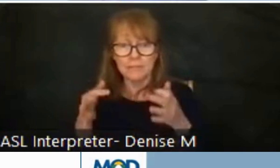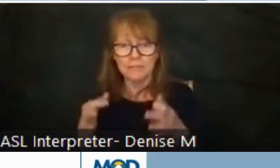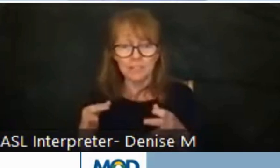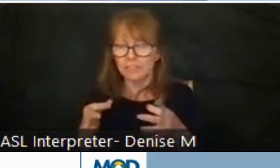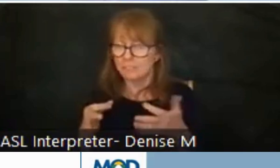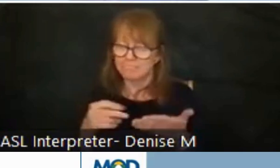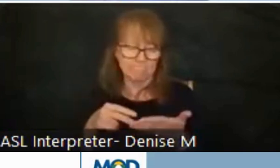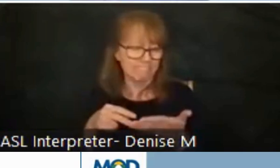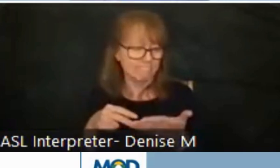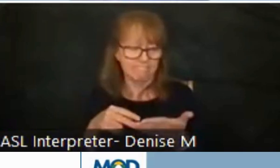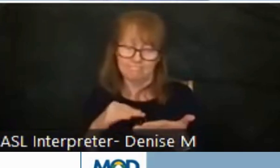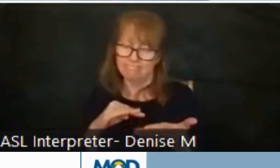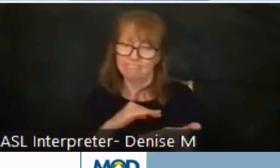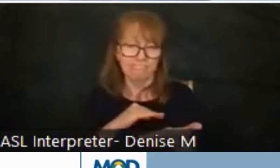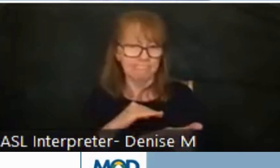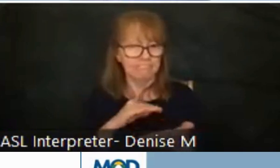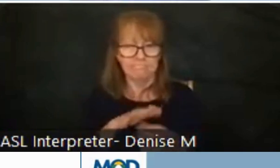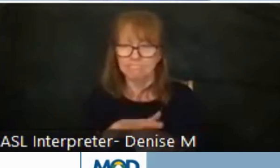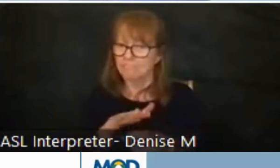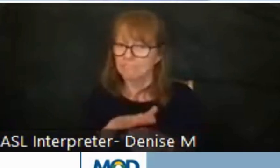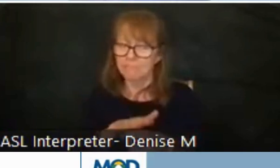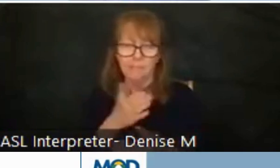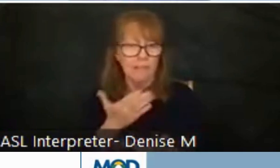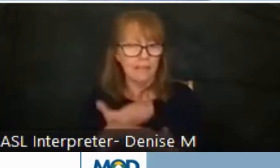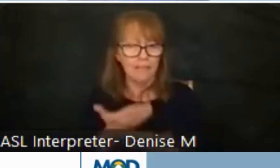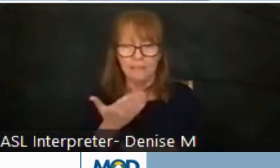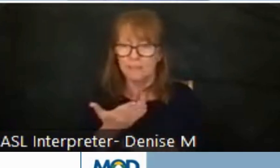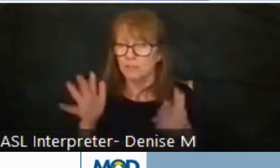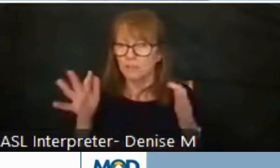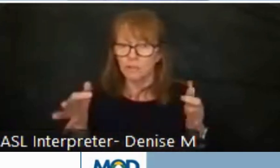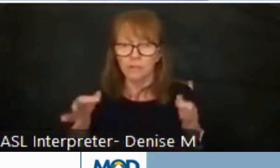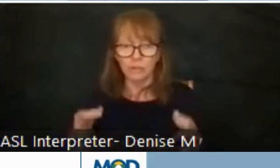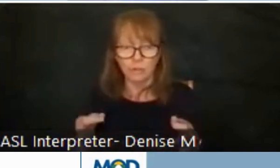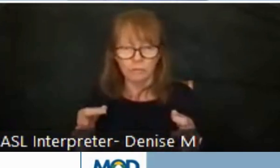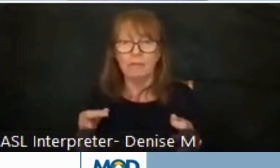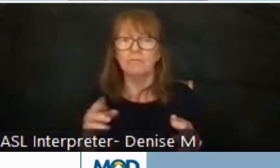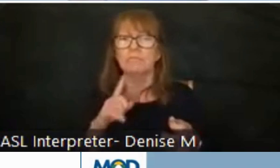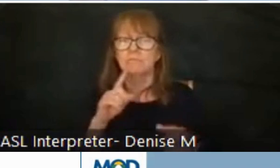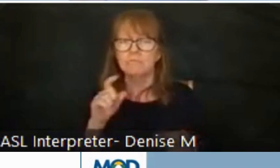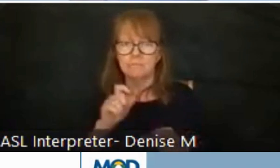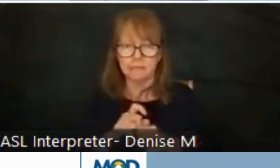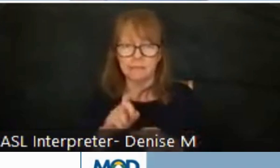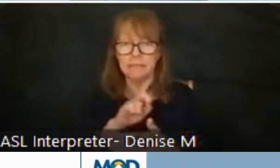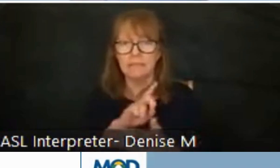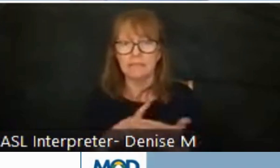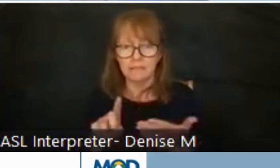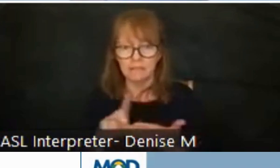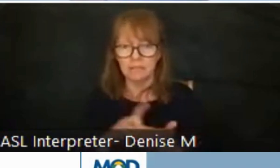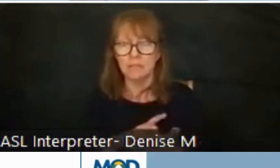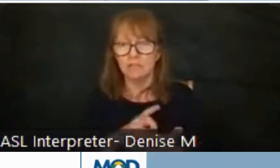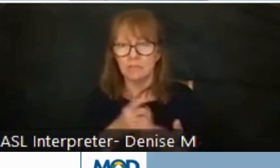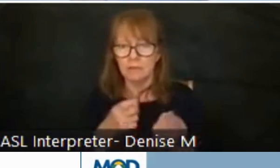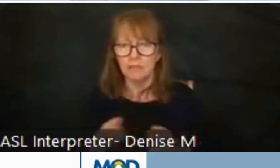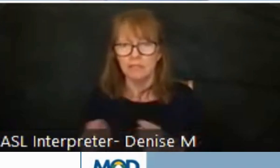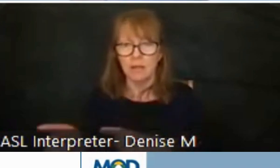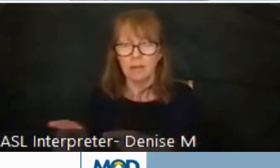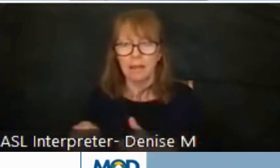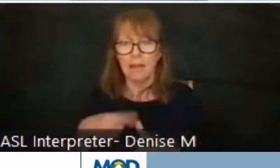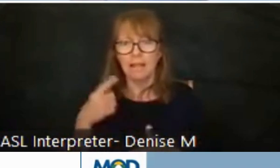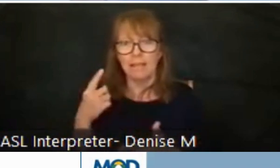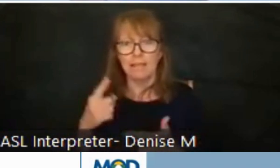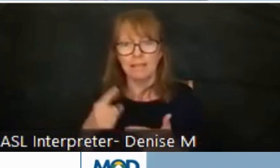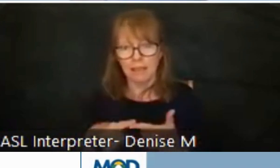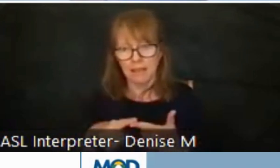enough evidence for them to have determined that discrimination may have occurred. And in that case, there are steps you